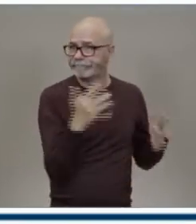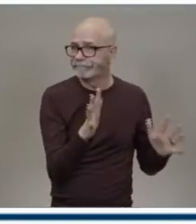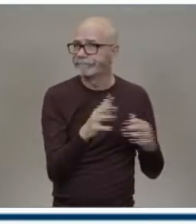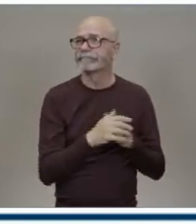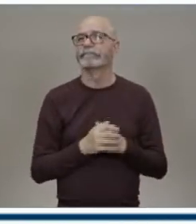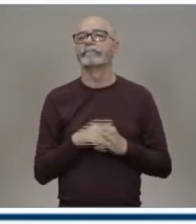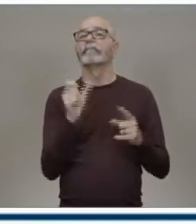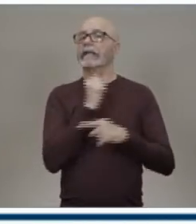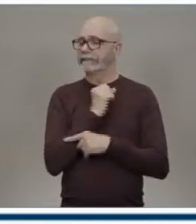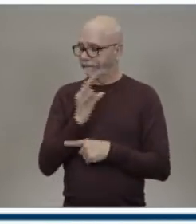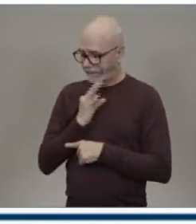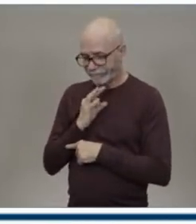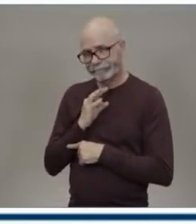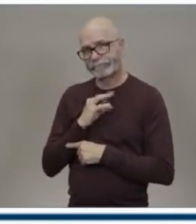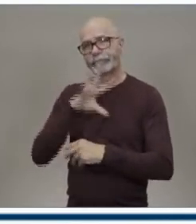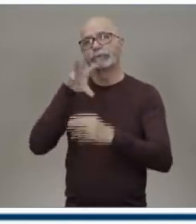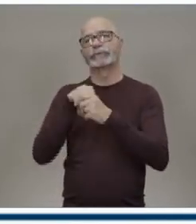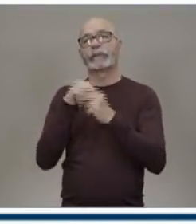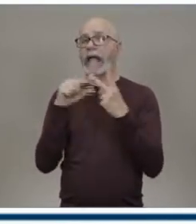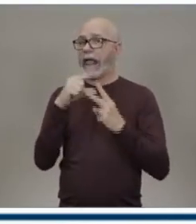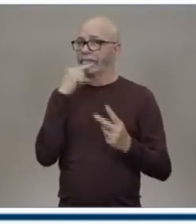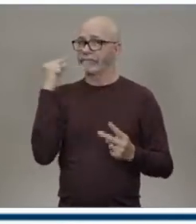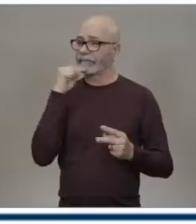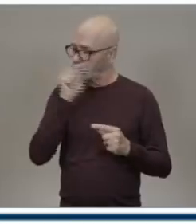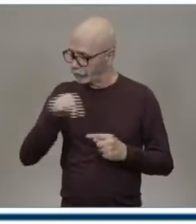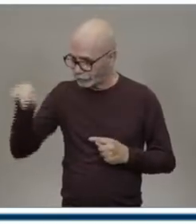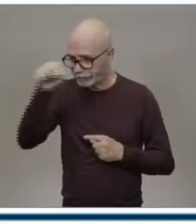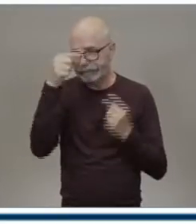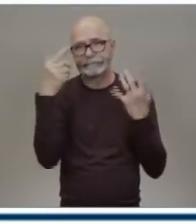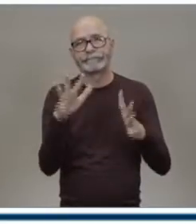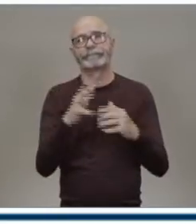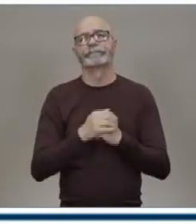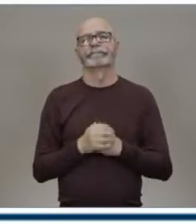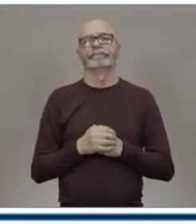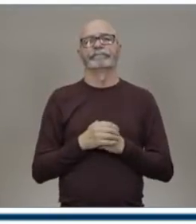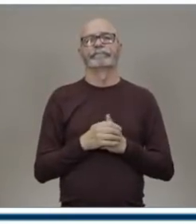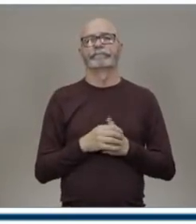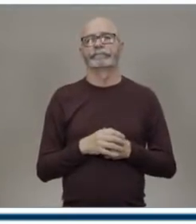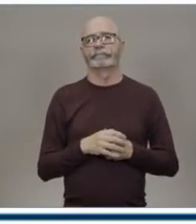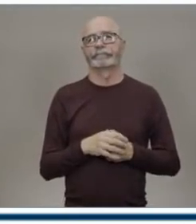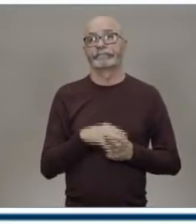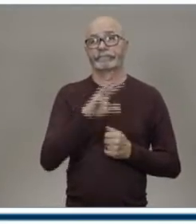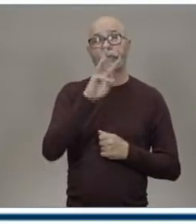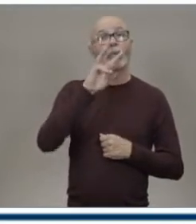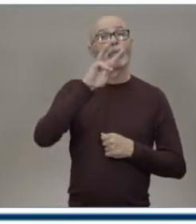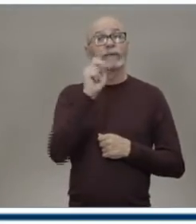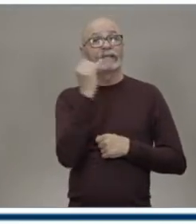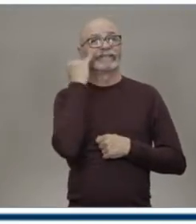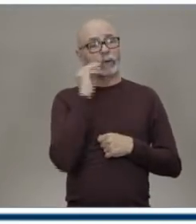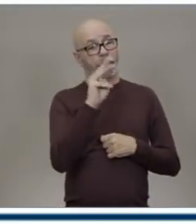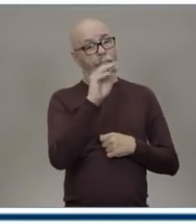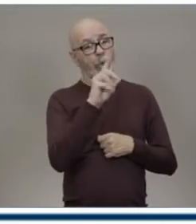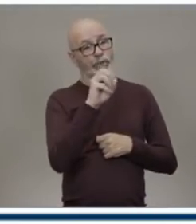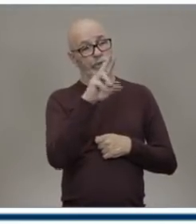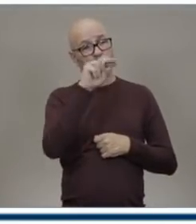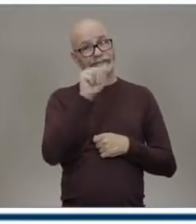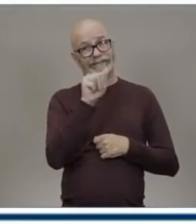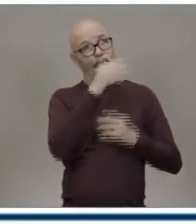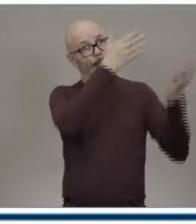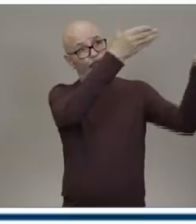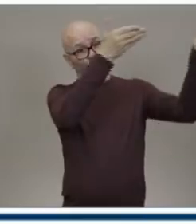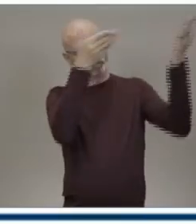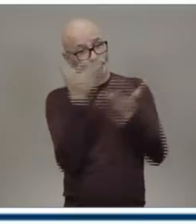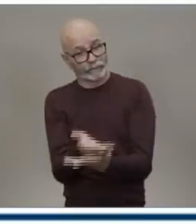staff in the Halifax area as well. As I said before, as we get the Moderna product, that has